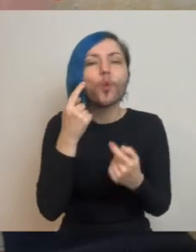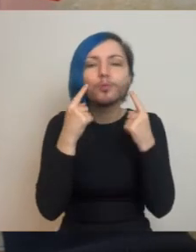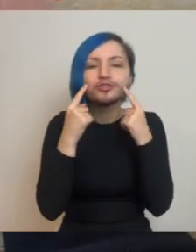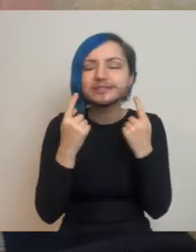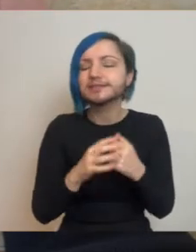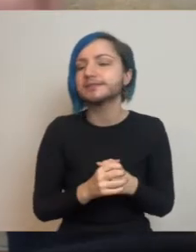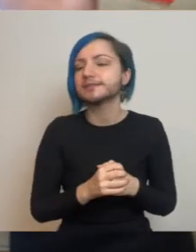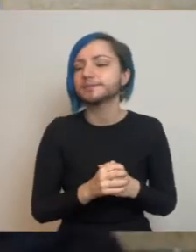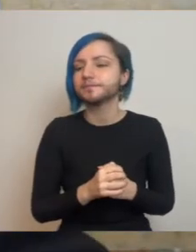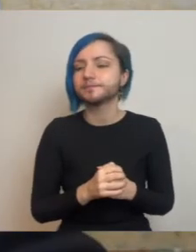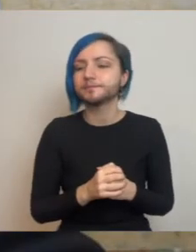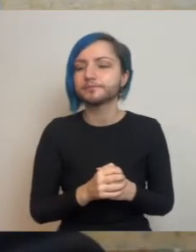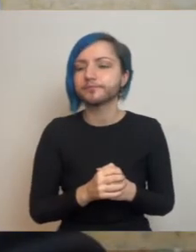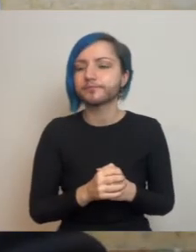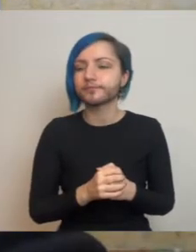cheeks.